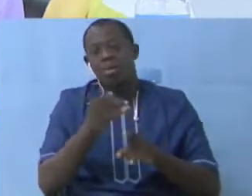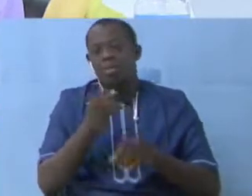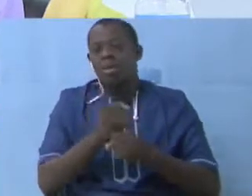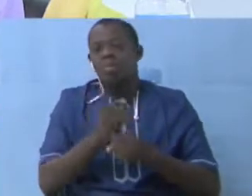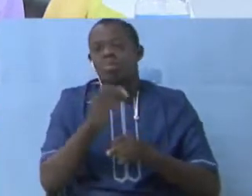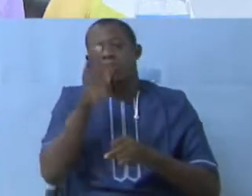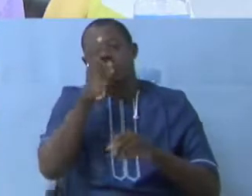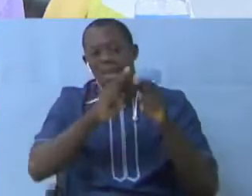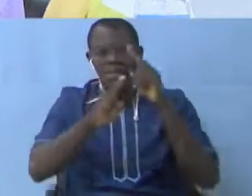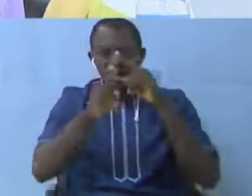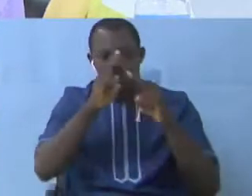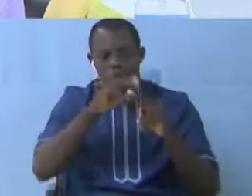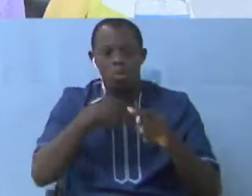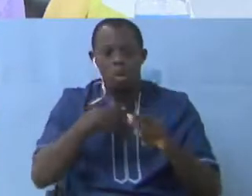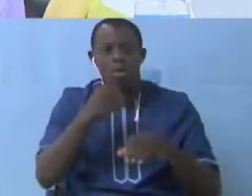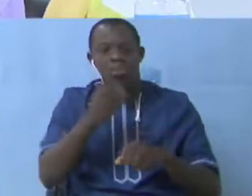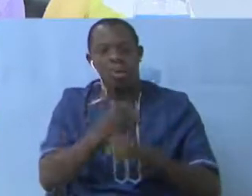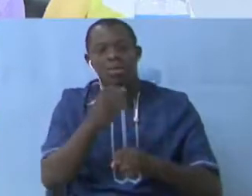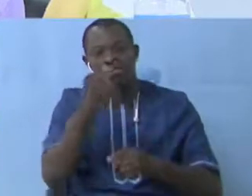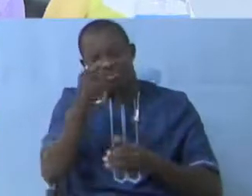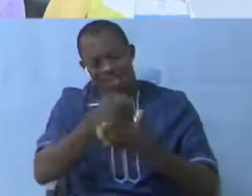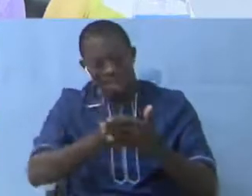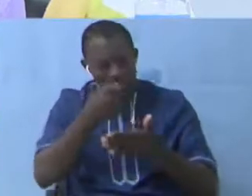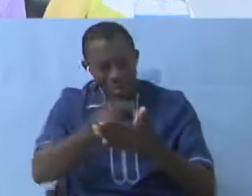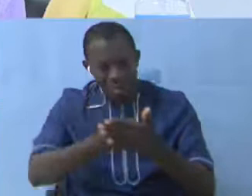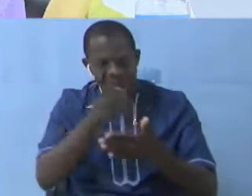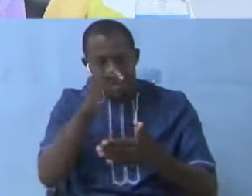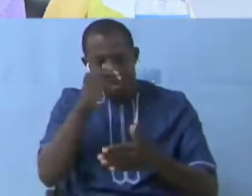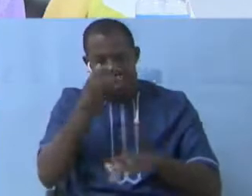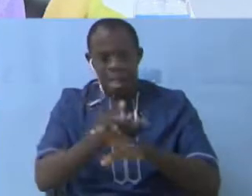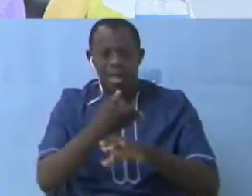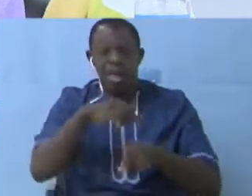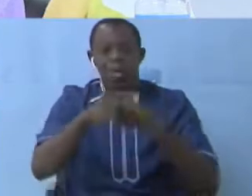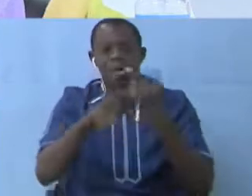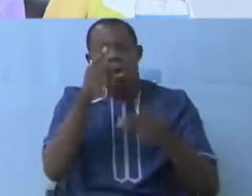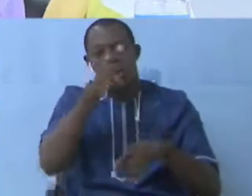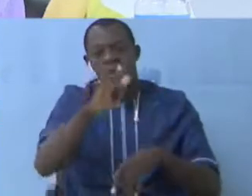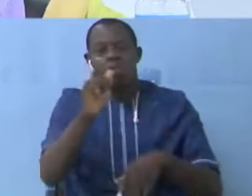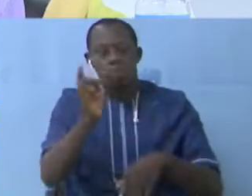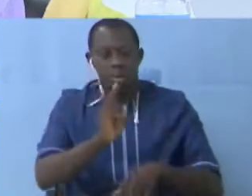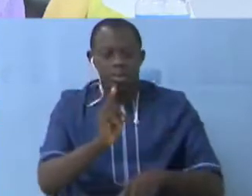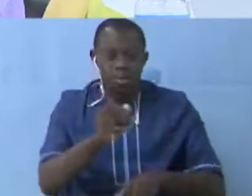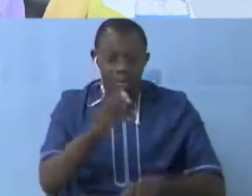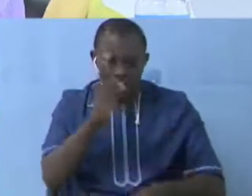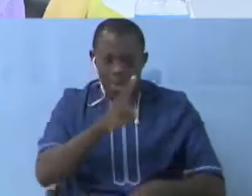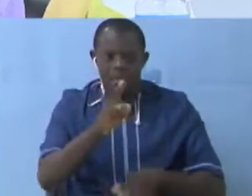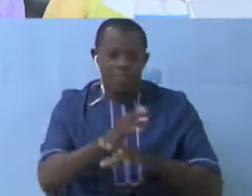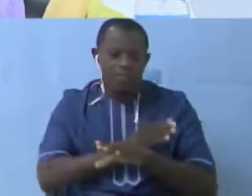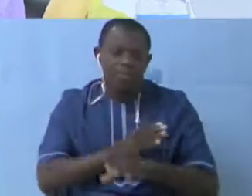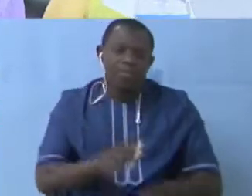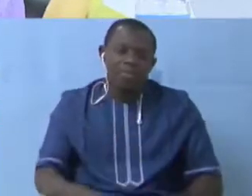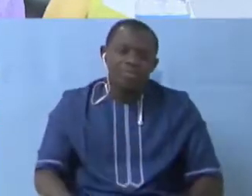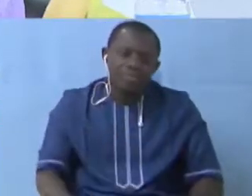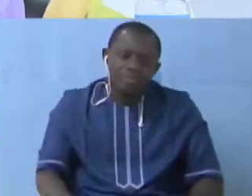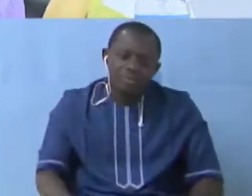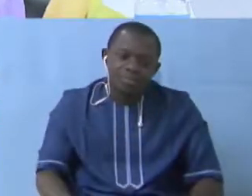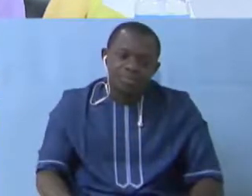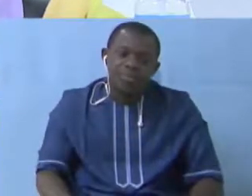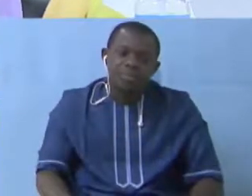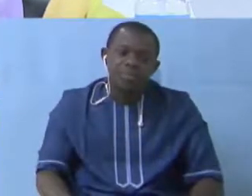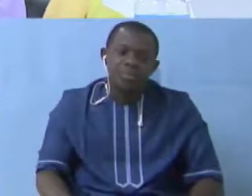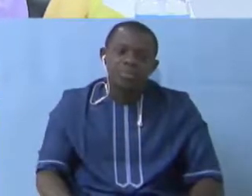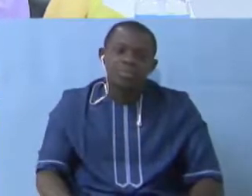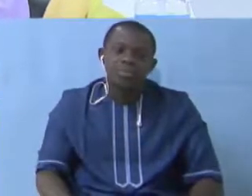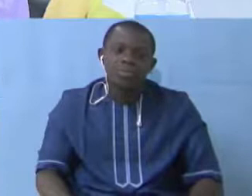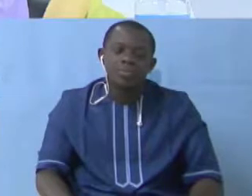just to try hard his luck. Gëmoon nañ rek ne daal mbiram li mu doon yëngatu noonu daal du sotti waaye nag dañ gis rek